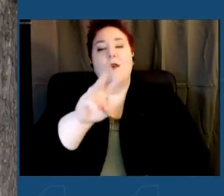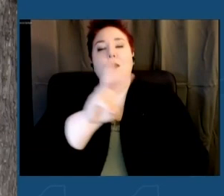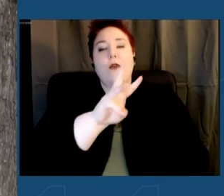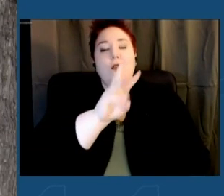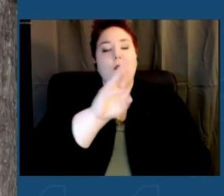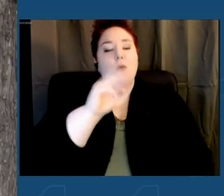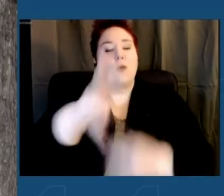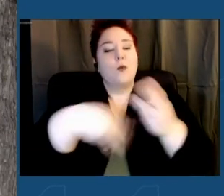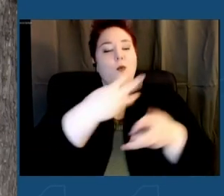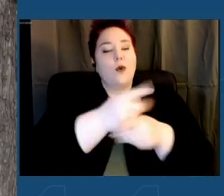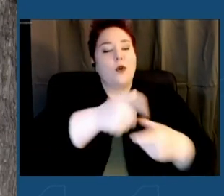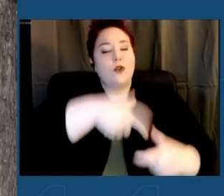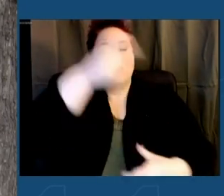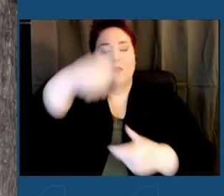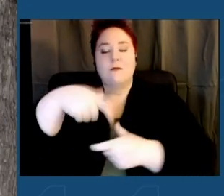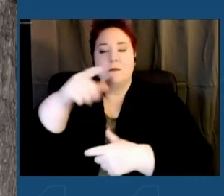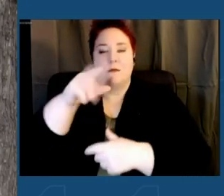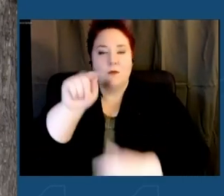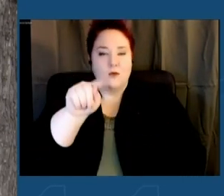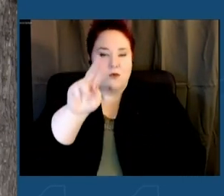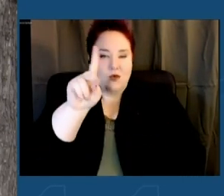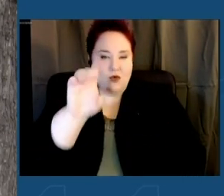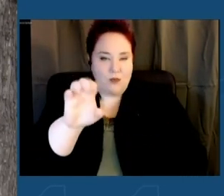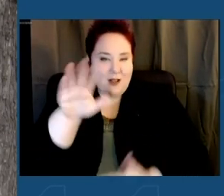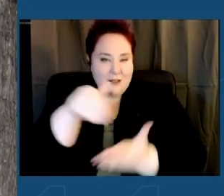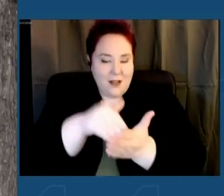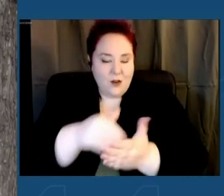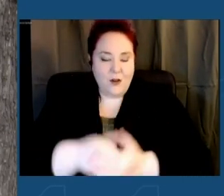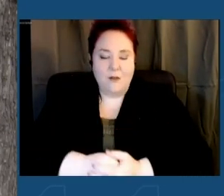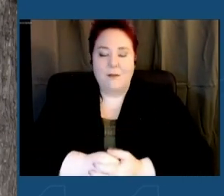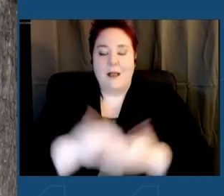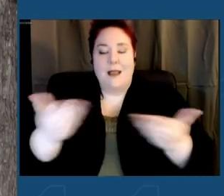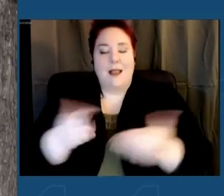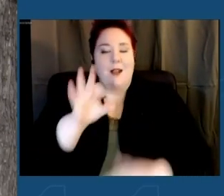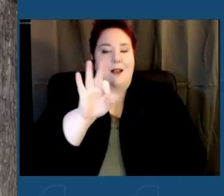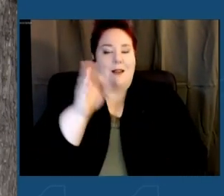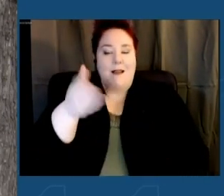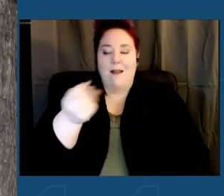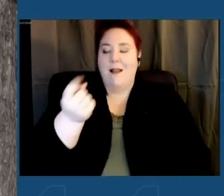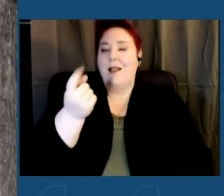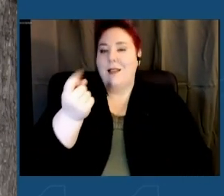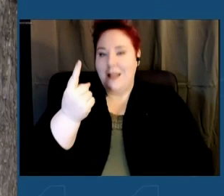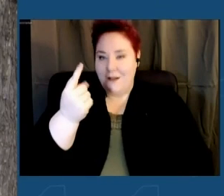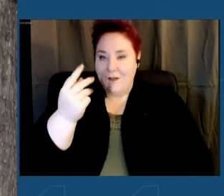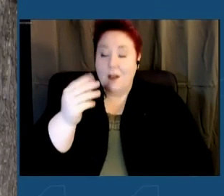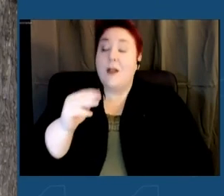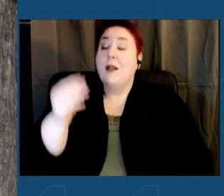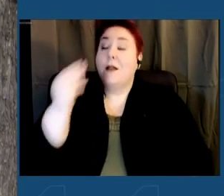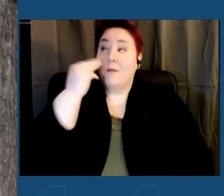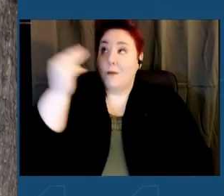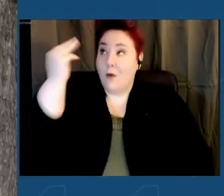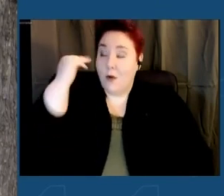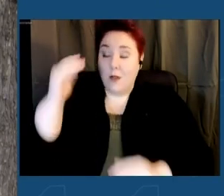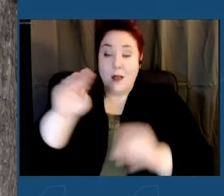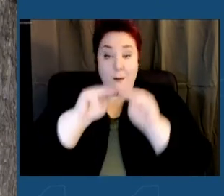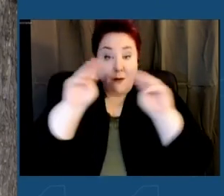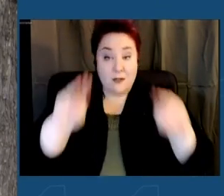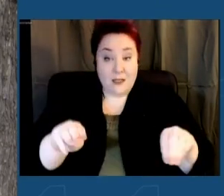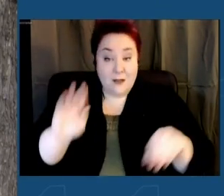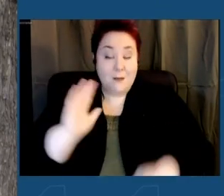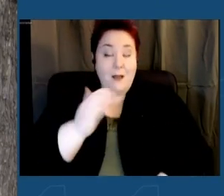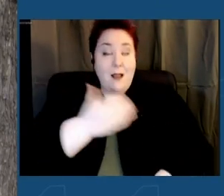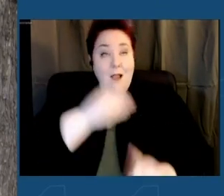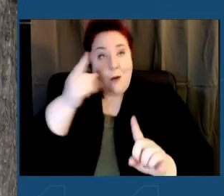today. At the 9/11 Memorial and Museum, it's both our duty and privilege to